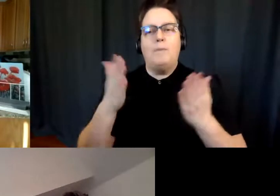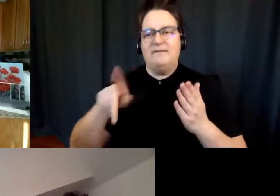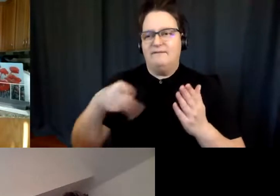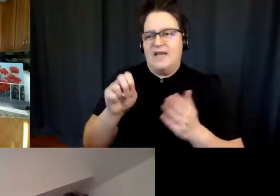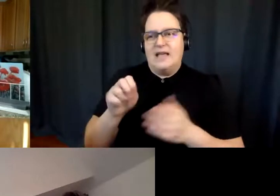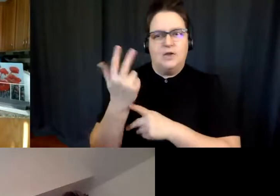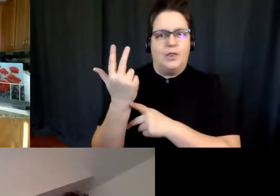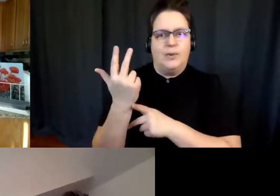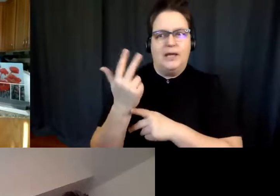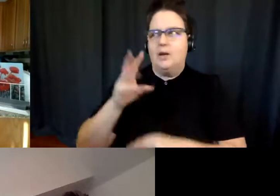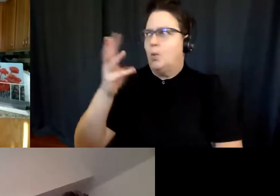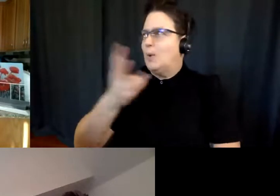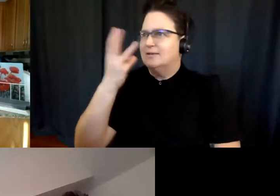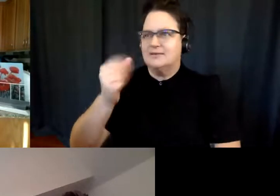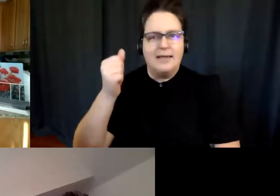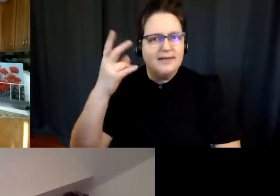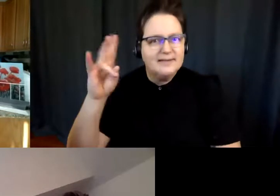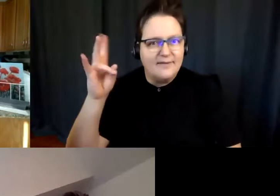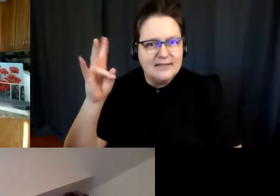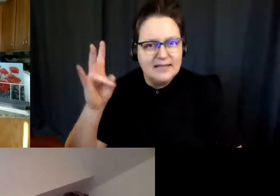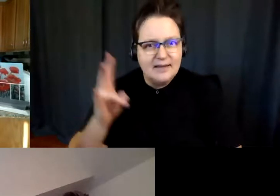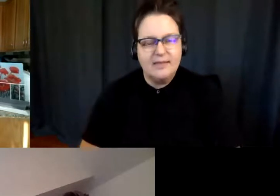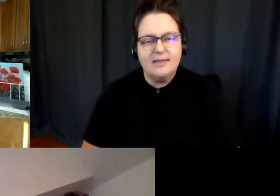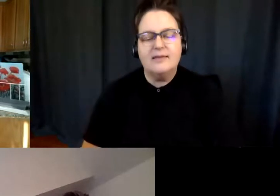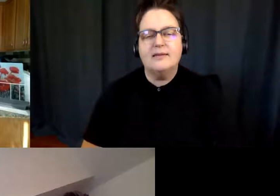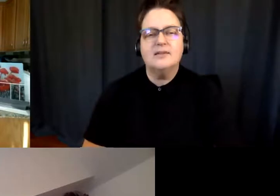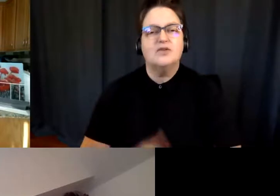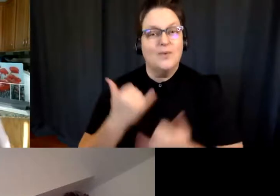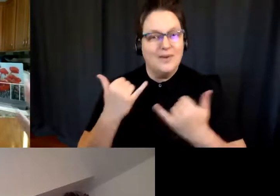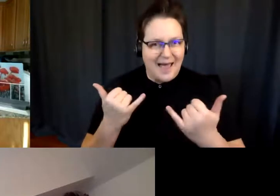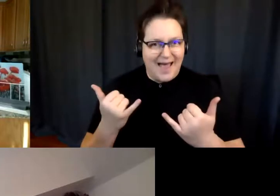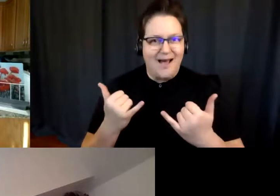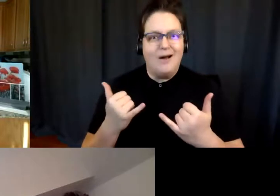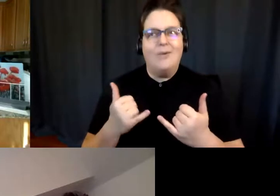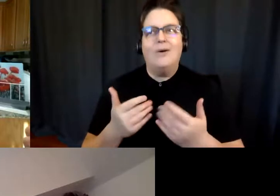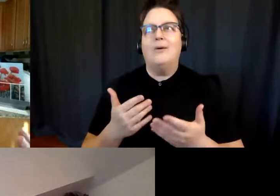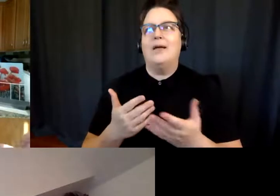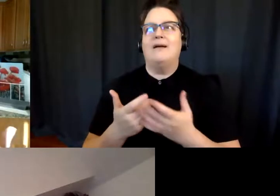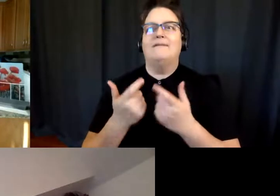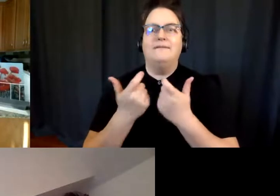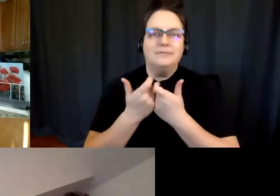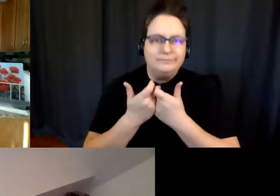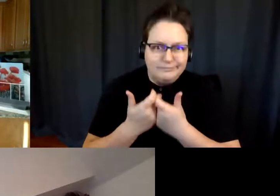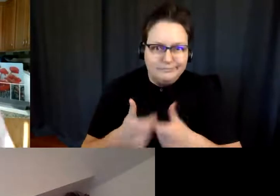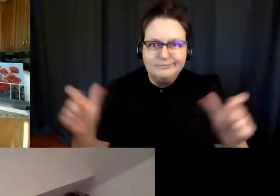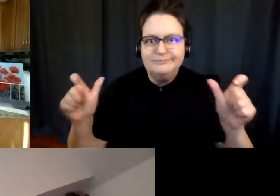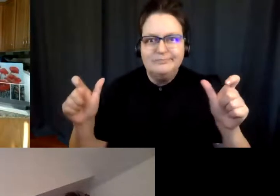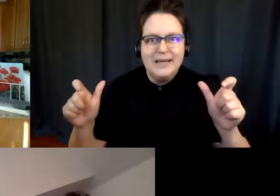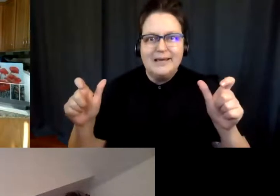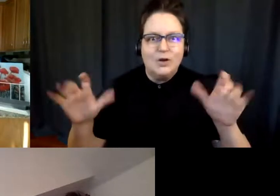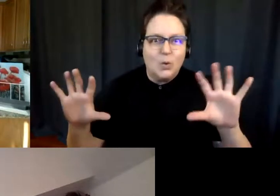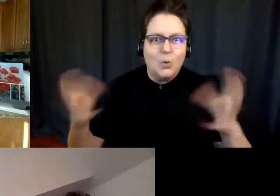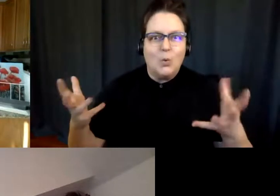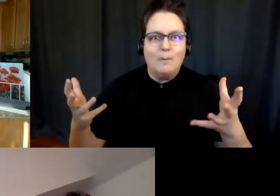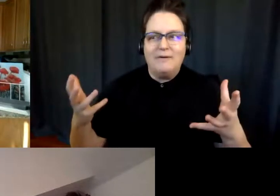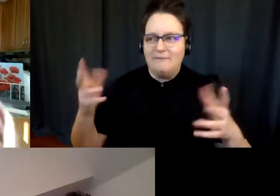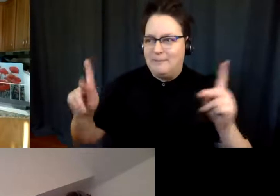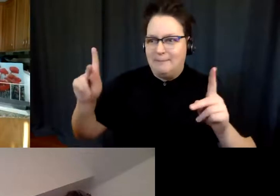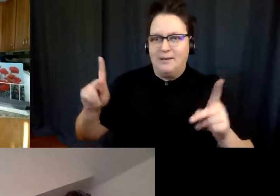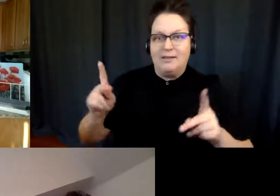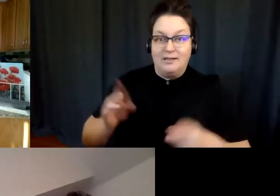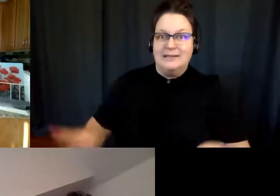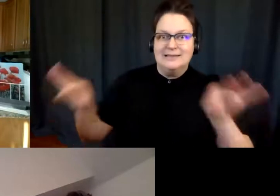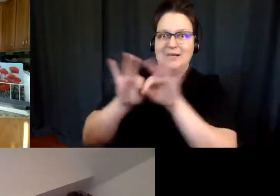was Wednesday, the 17th. So now we've got, you know, a whole nother group of essential